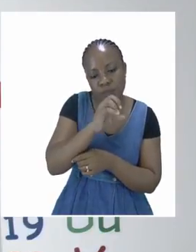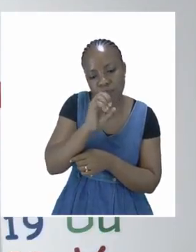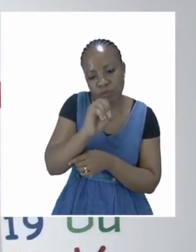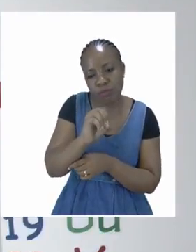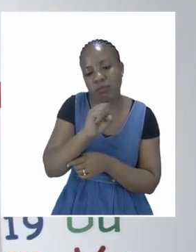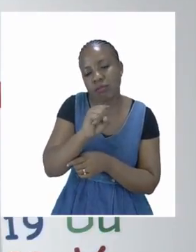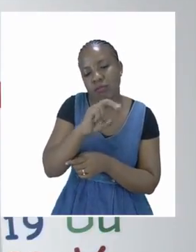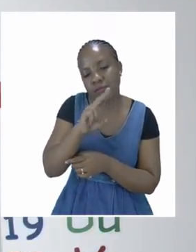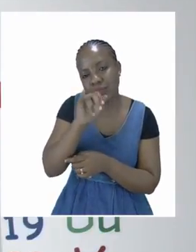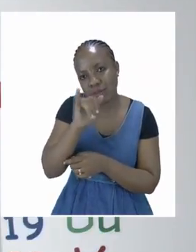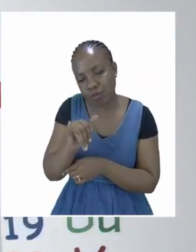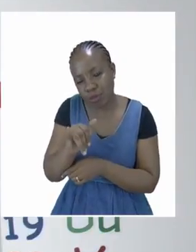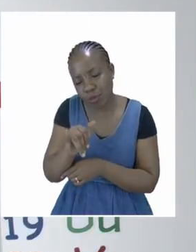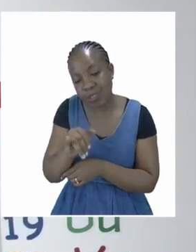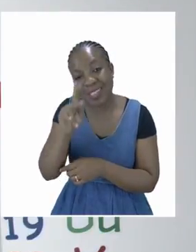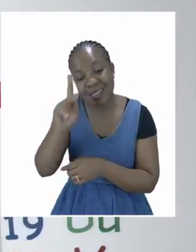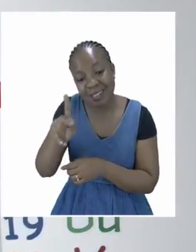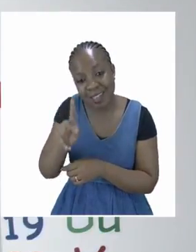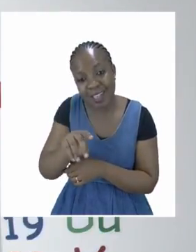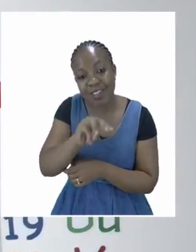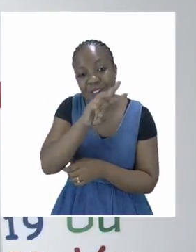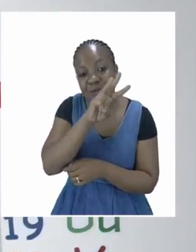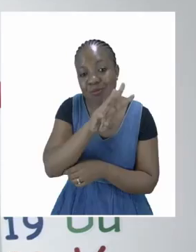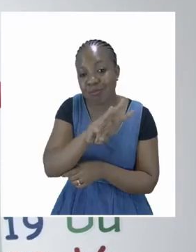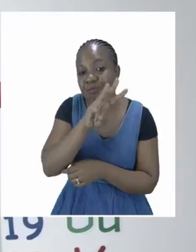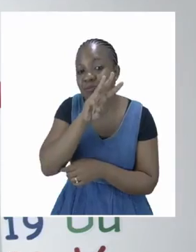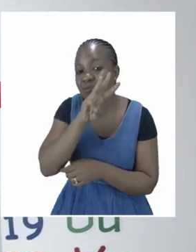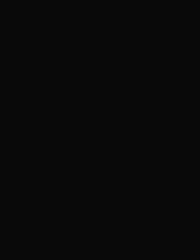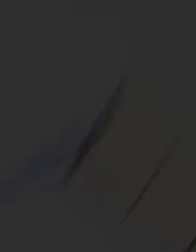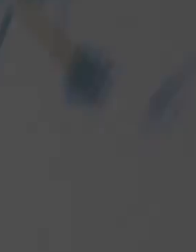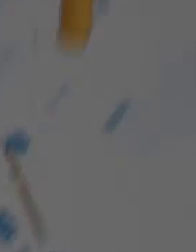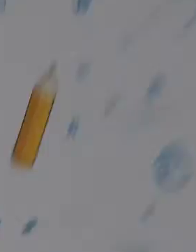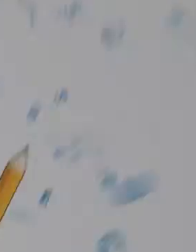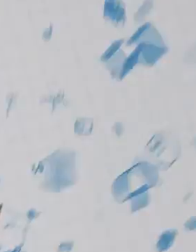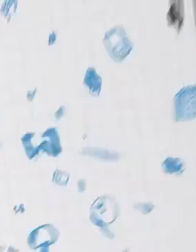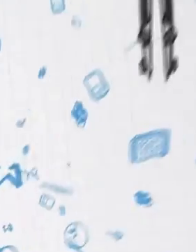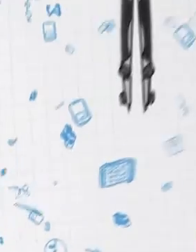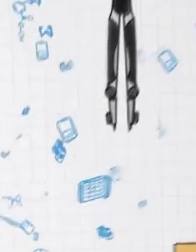our website, Zoshi Online.